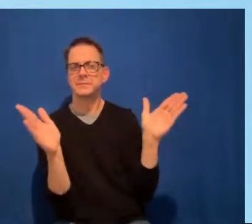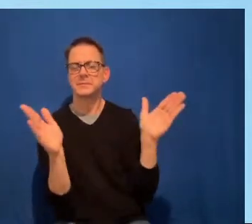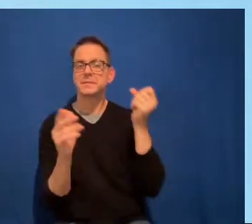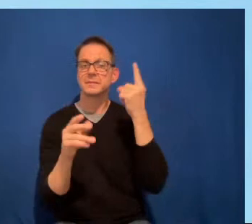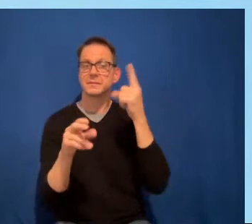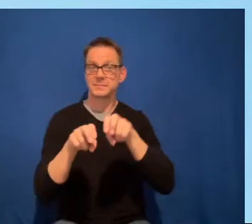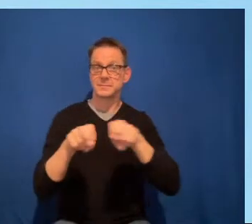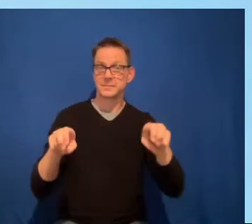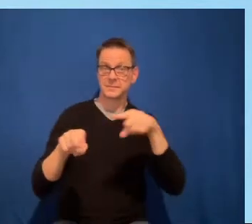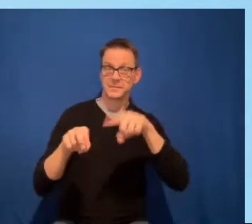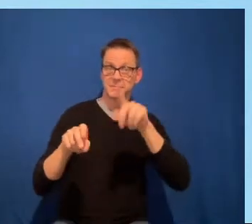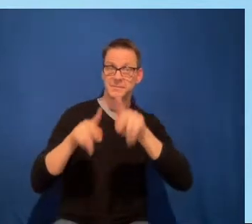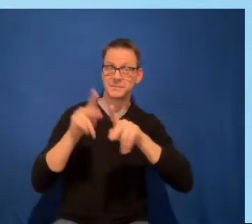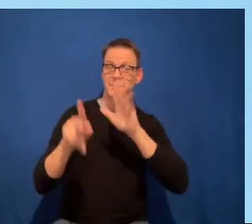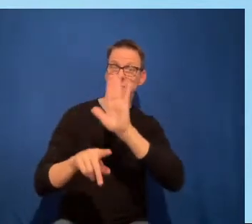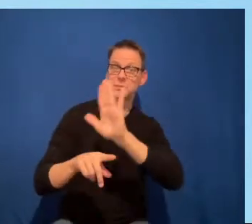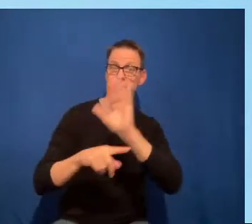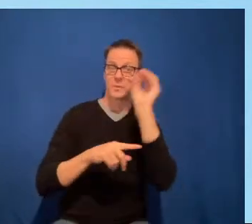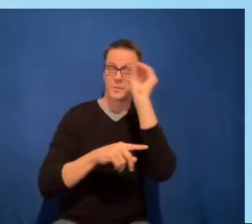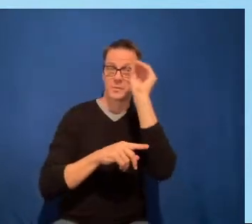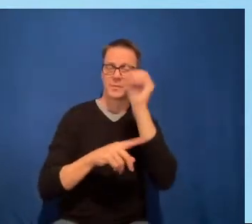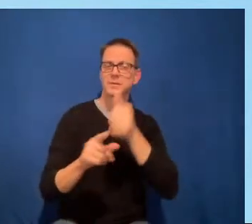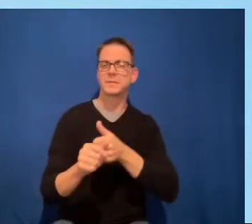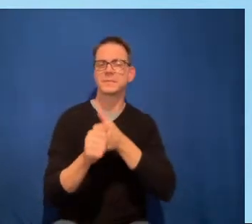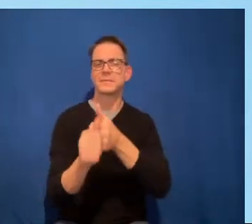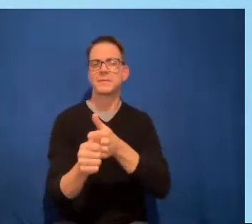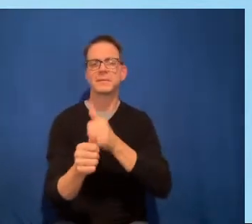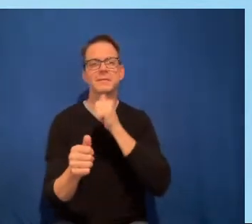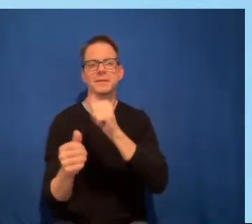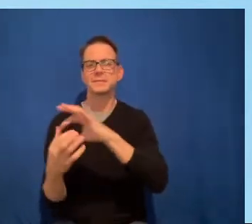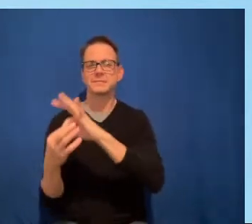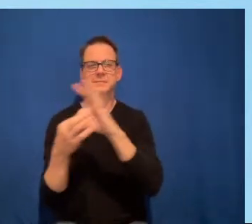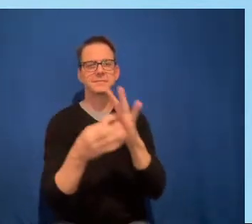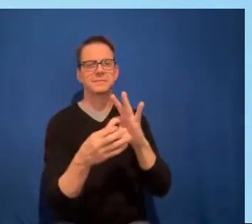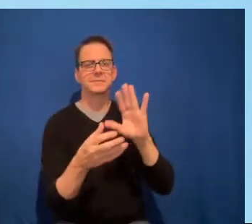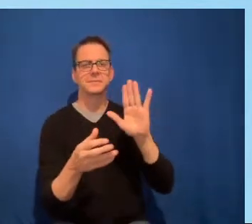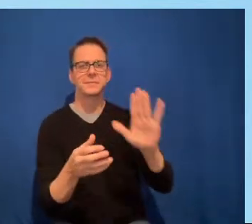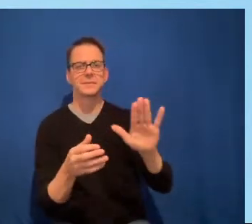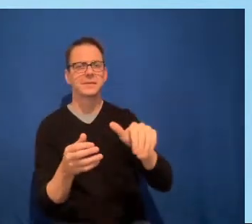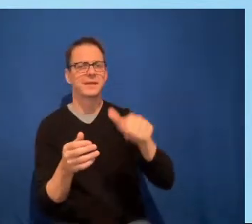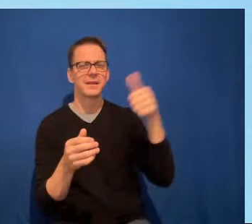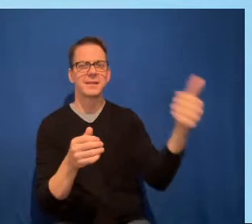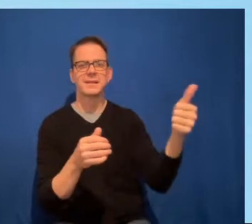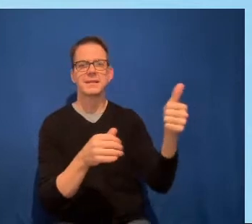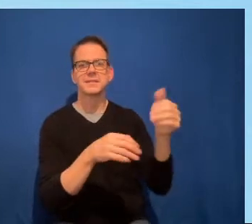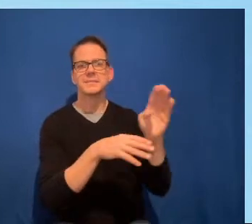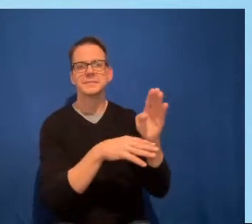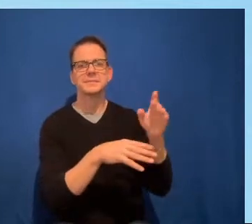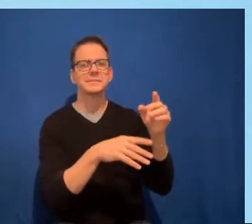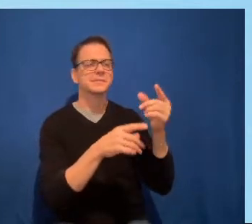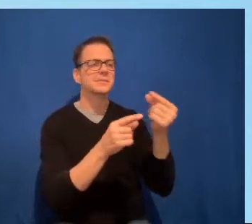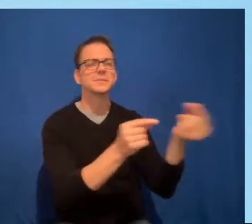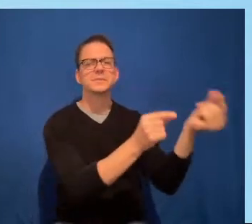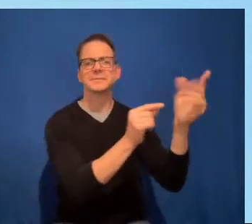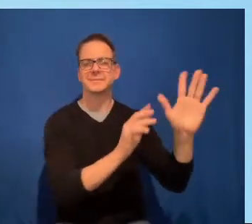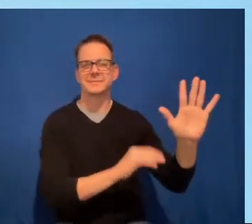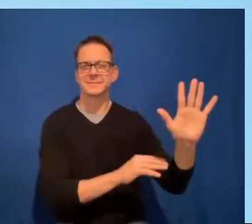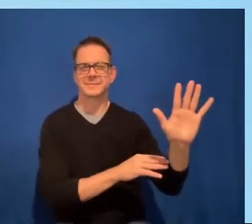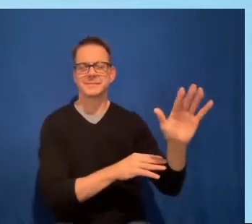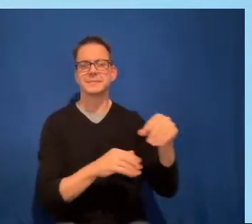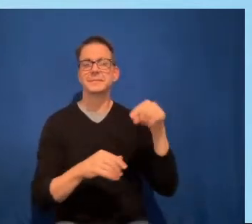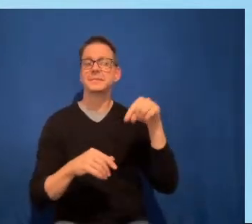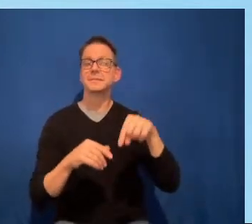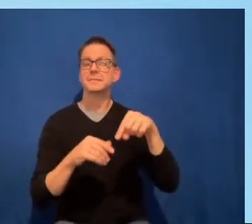be affiliated with. We have collectively gathered here as concerned Albertans, attempting to ensure that everyone in the province has access to as